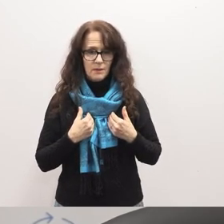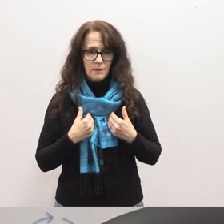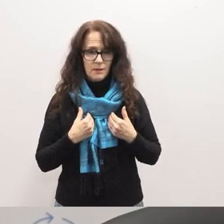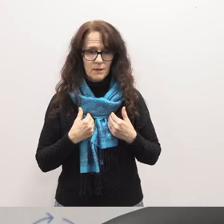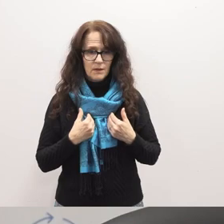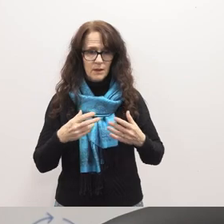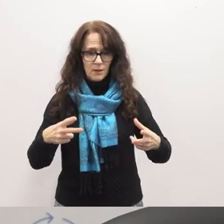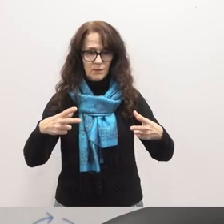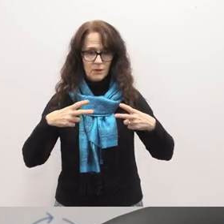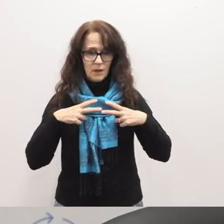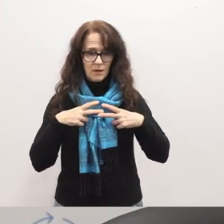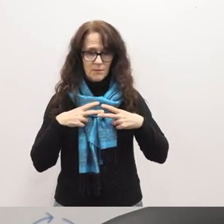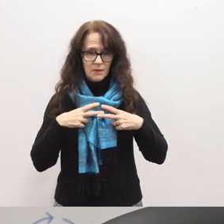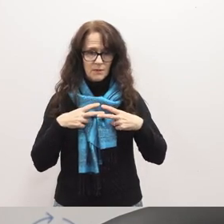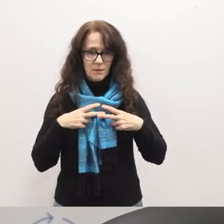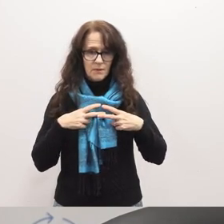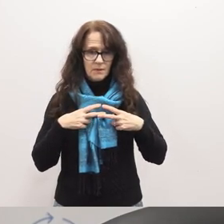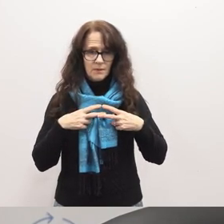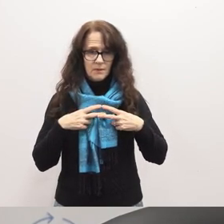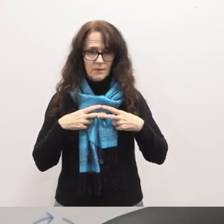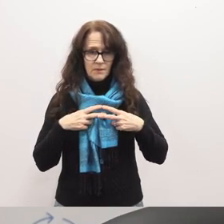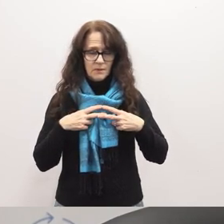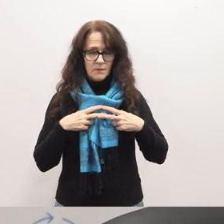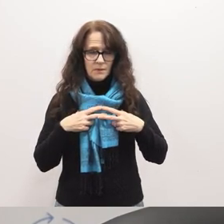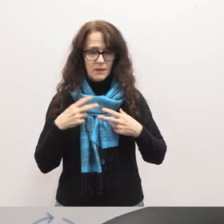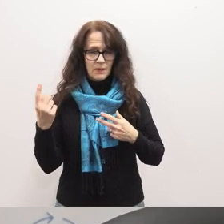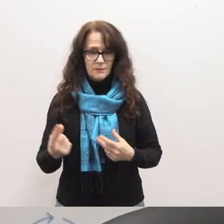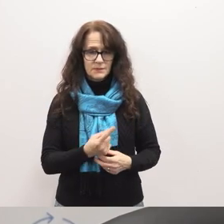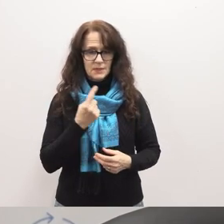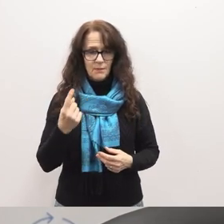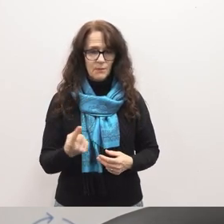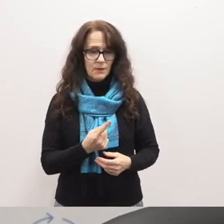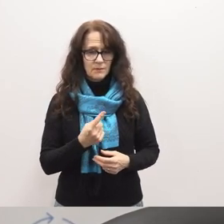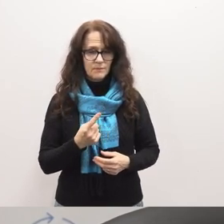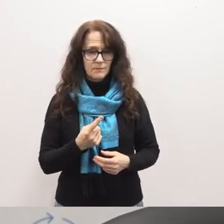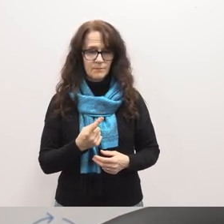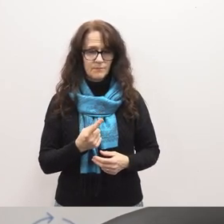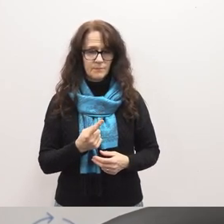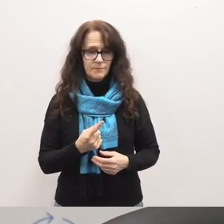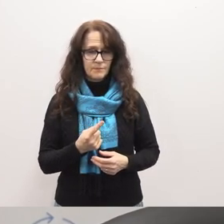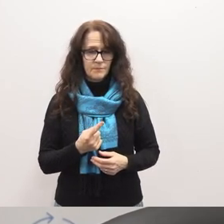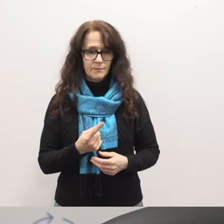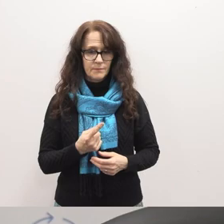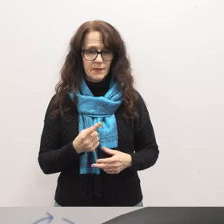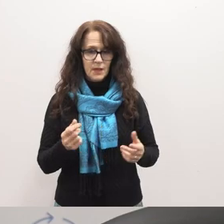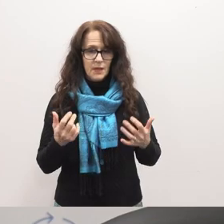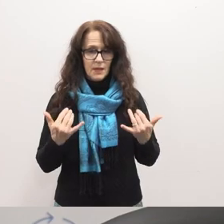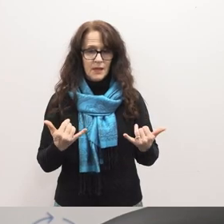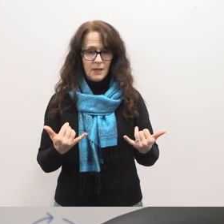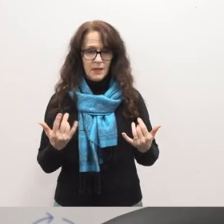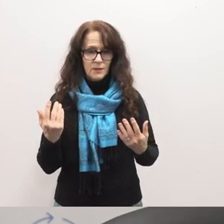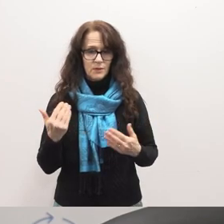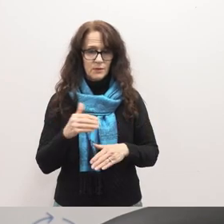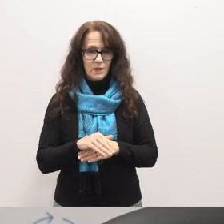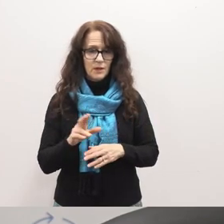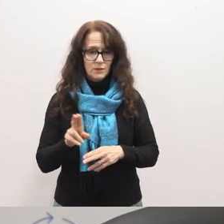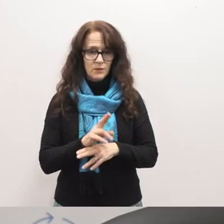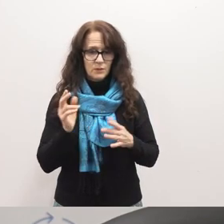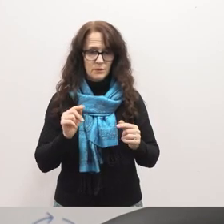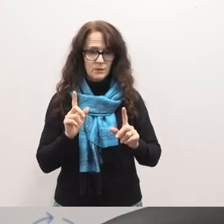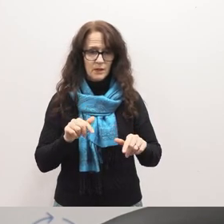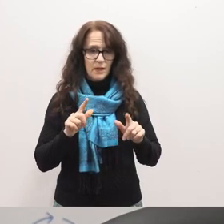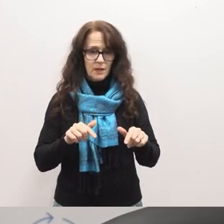a retirement of somebody who is with us tonight. She's usually with us. She